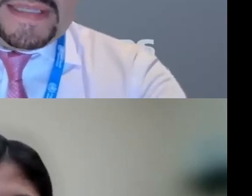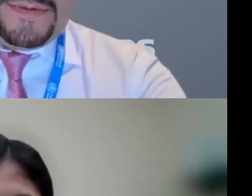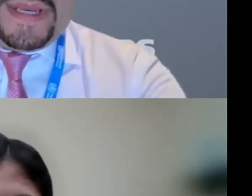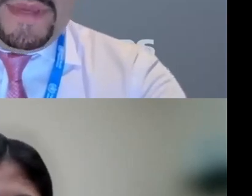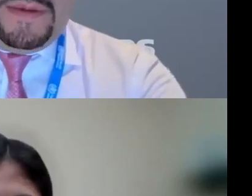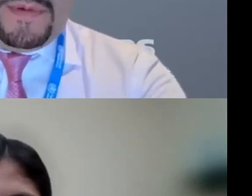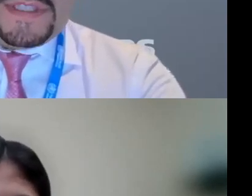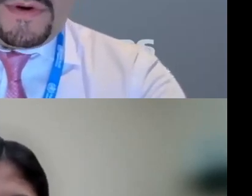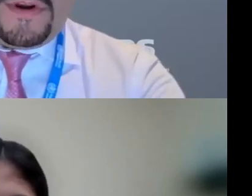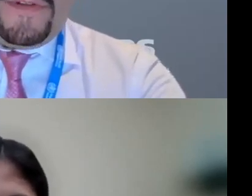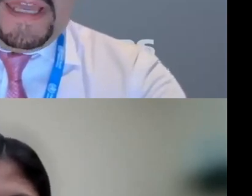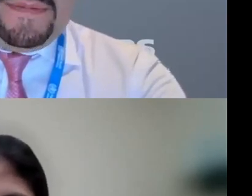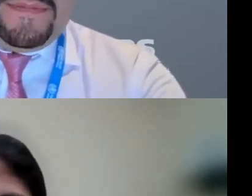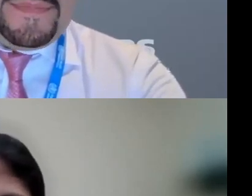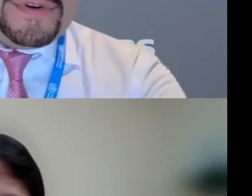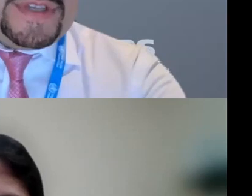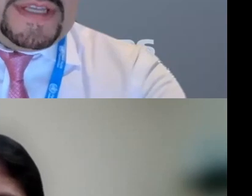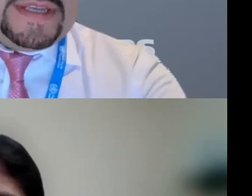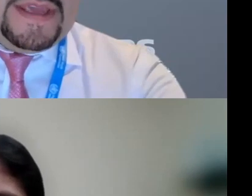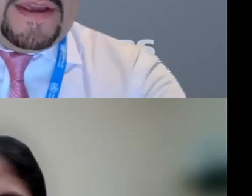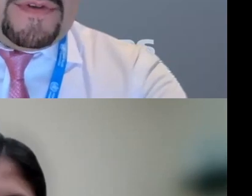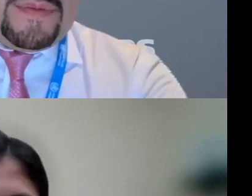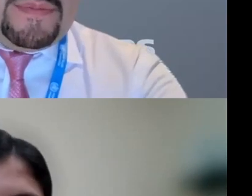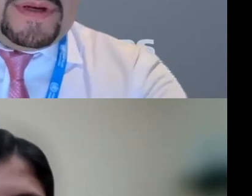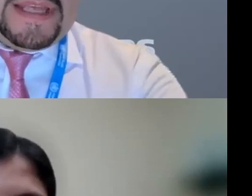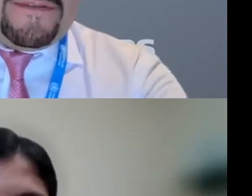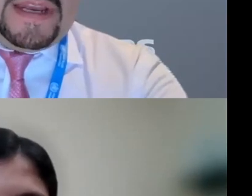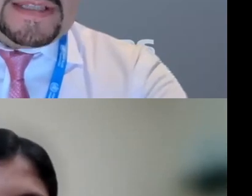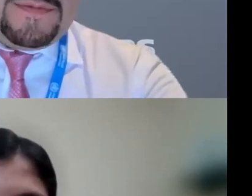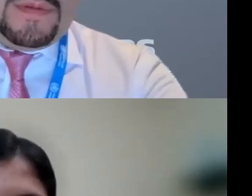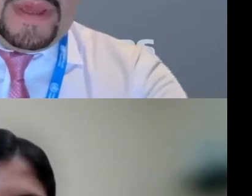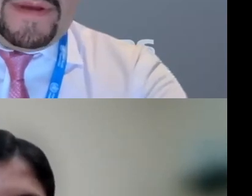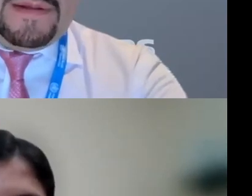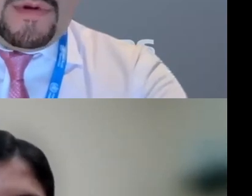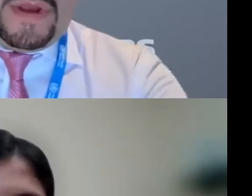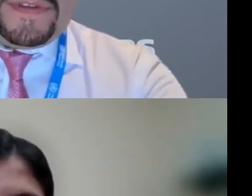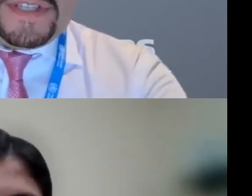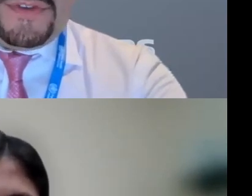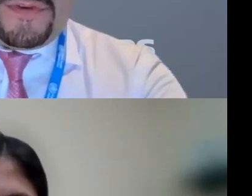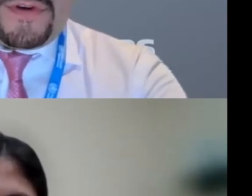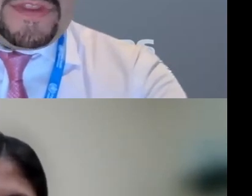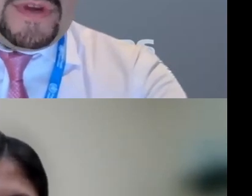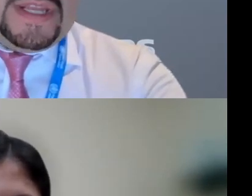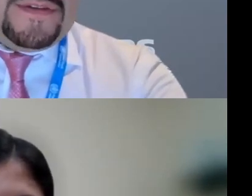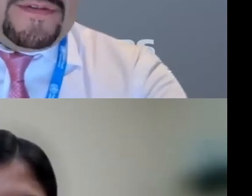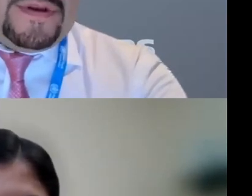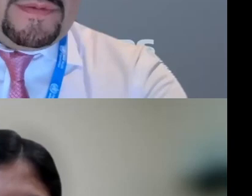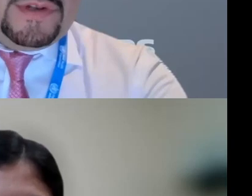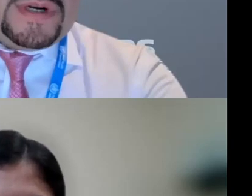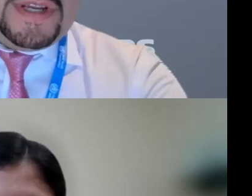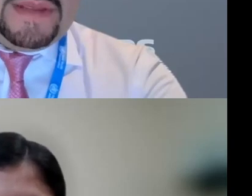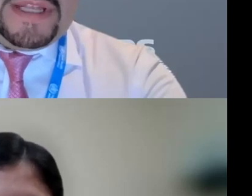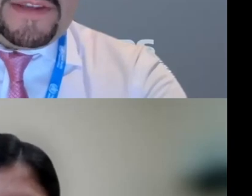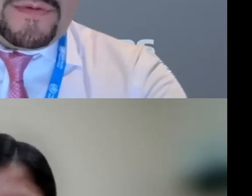to pass with a minimum score of 80%. Remember that the final exam is made available after session 4 of the training on